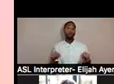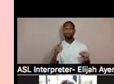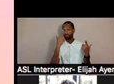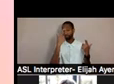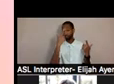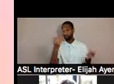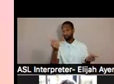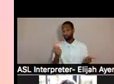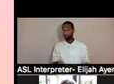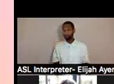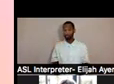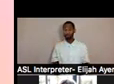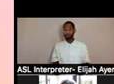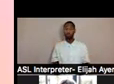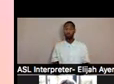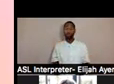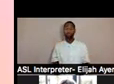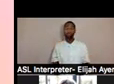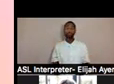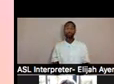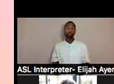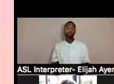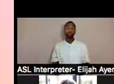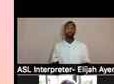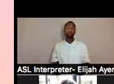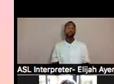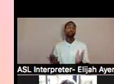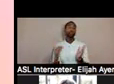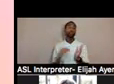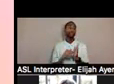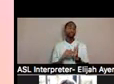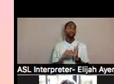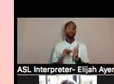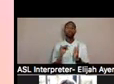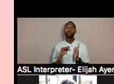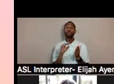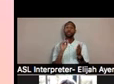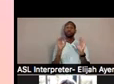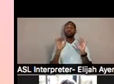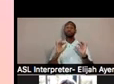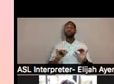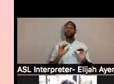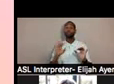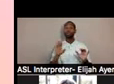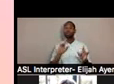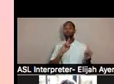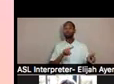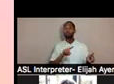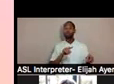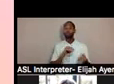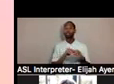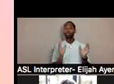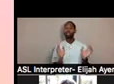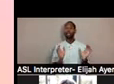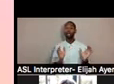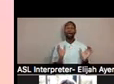to unmute and speak it into the group, or again, if you want to put your responses in the chat, I'll read the ones that have